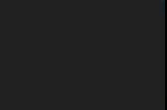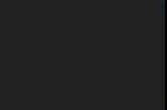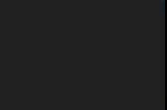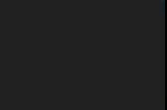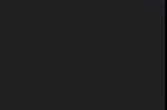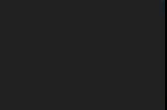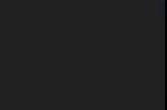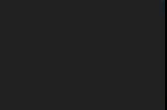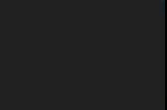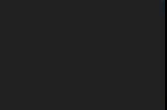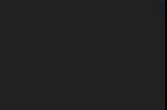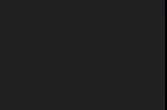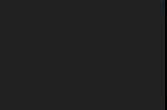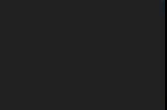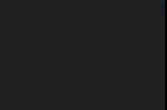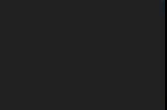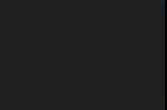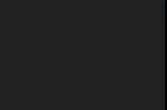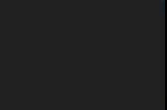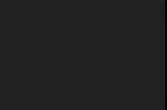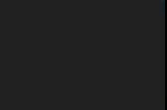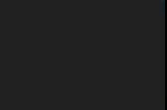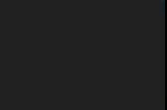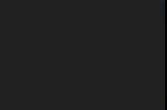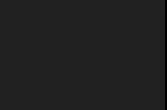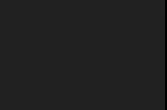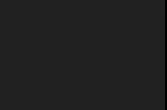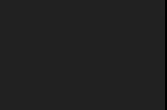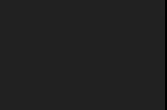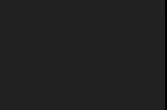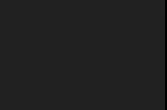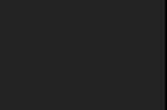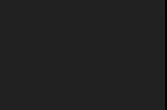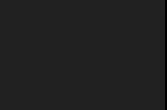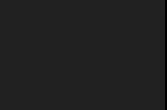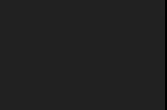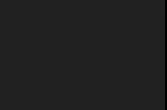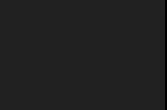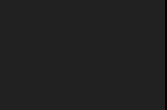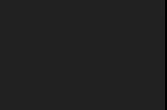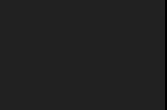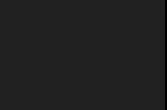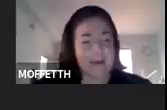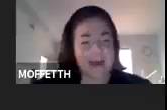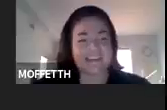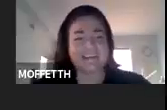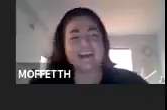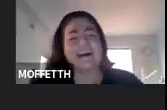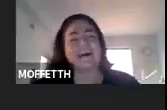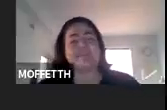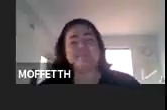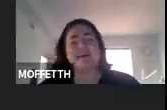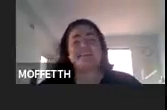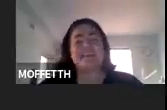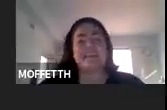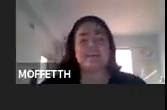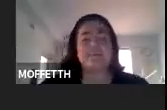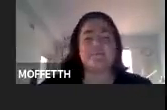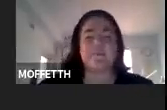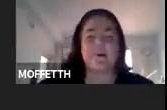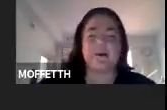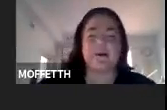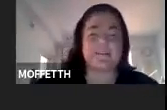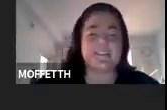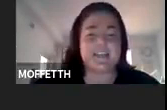return to discuss that committee's work to date. I'm back. Thank